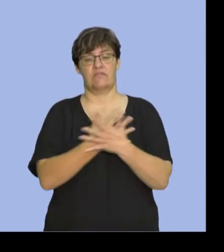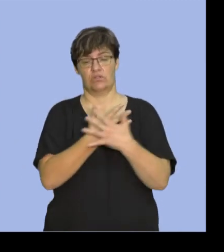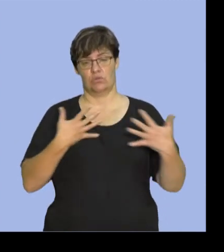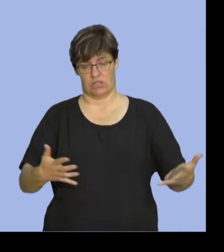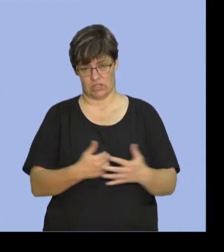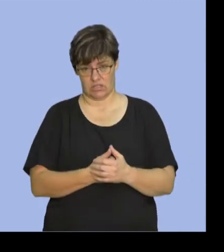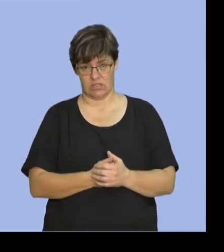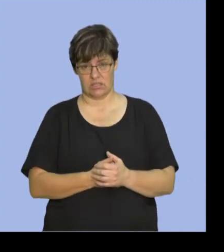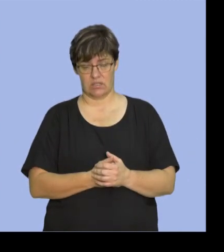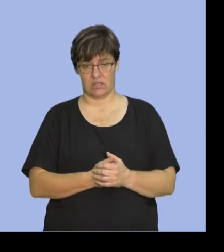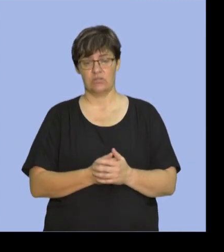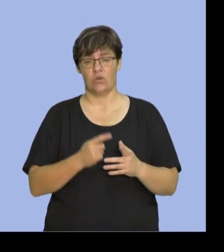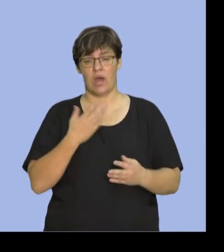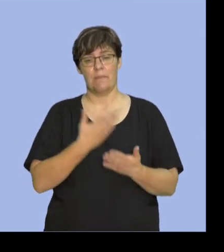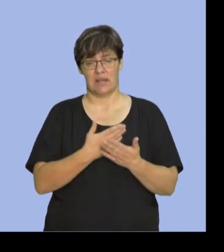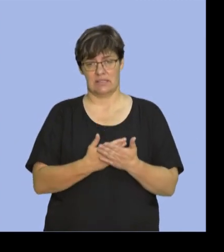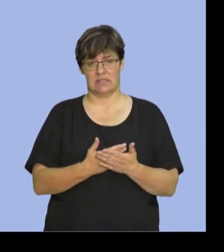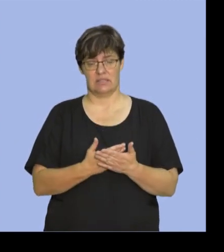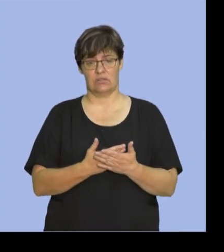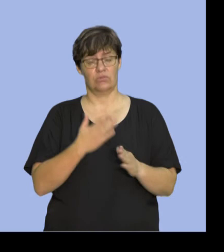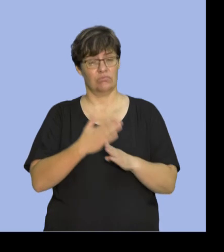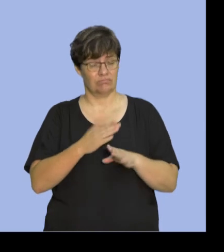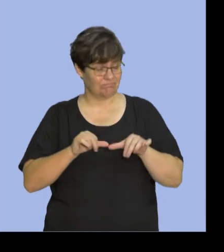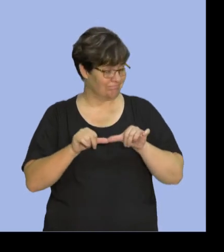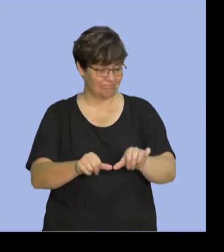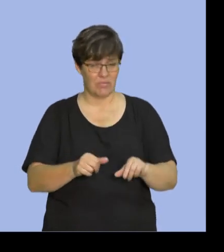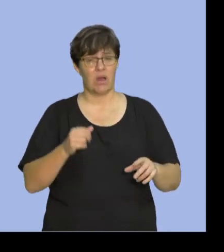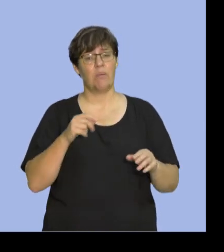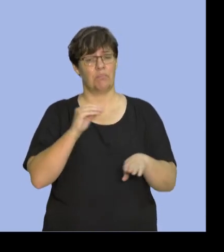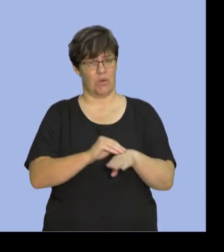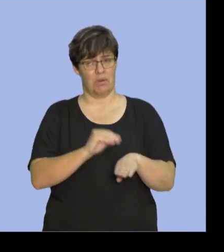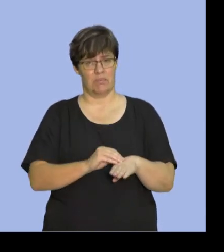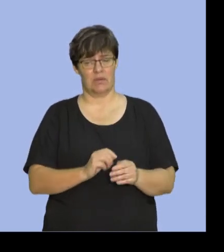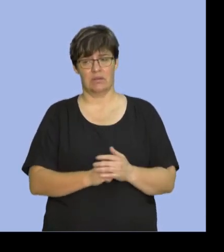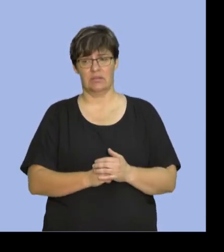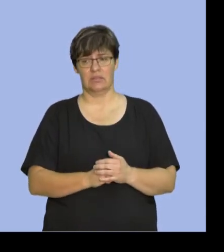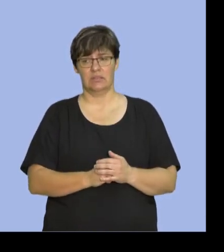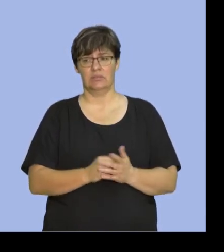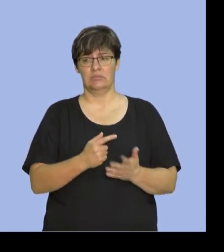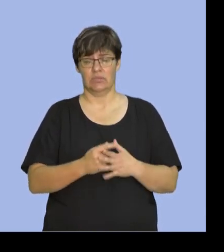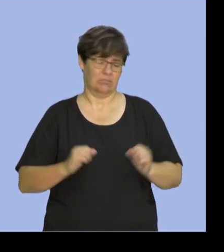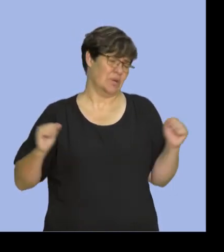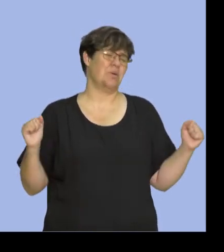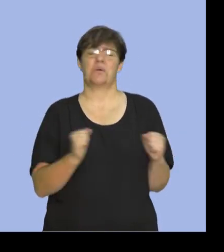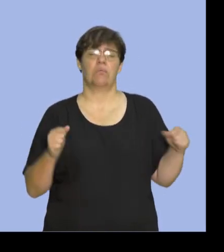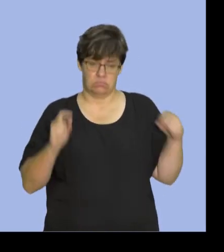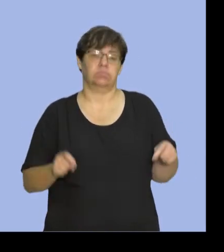severely compromise their ability to function. And these are the symptoms. So violent shivering, which